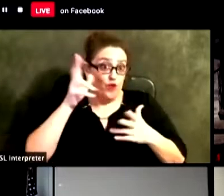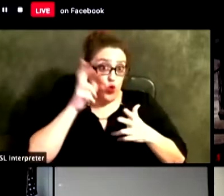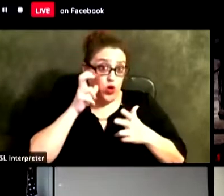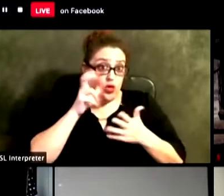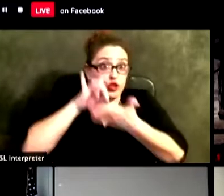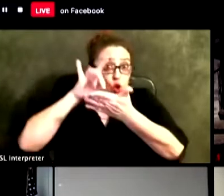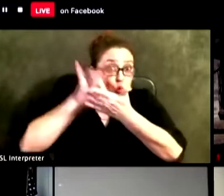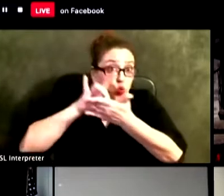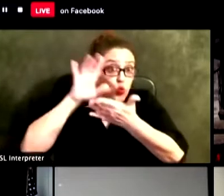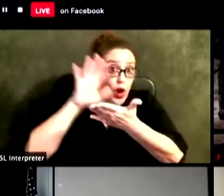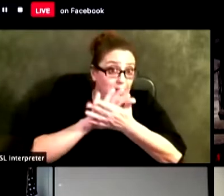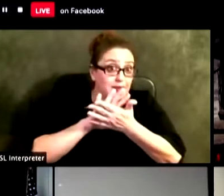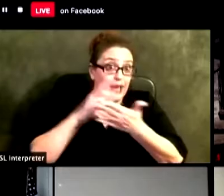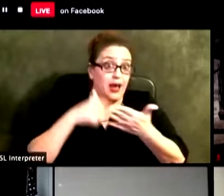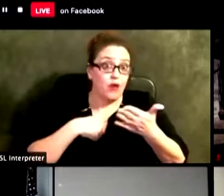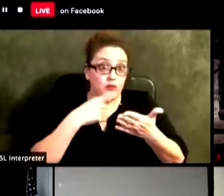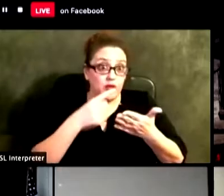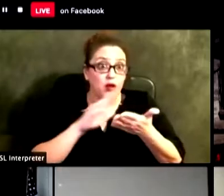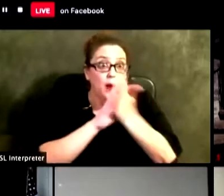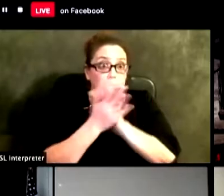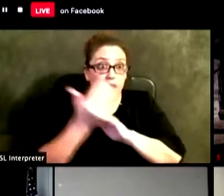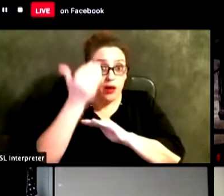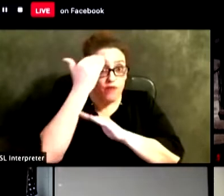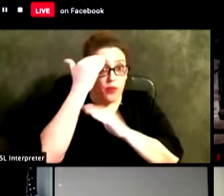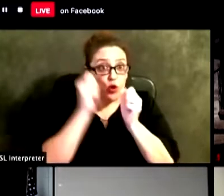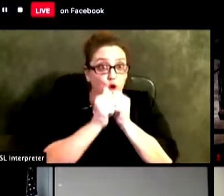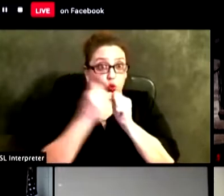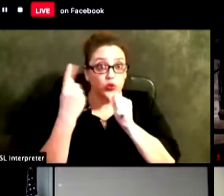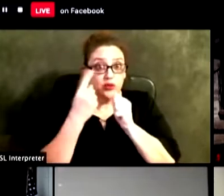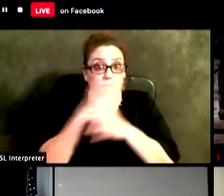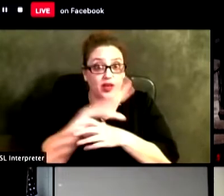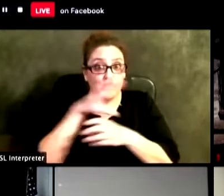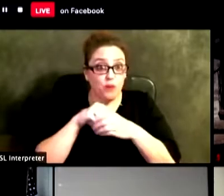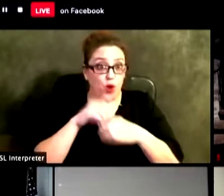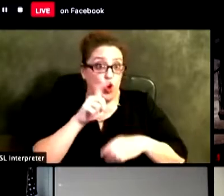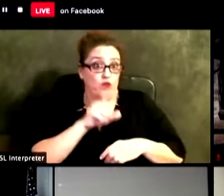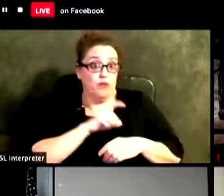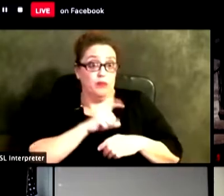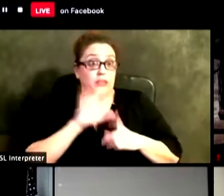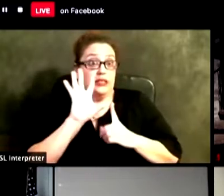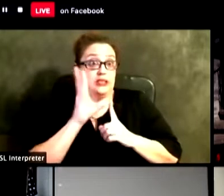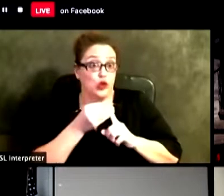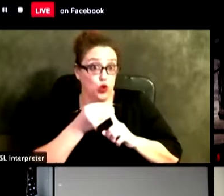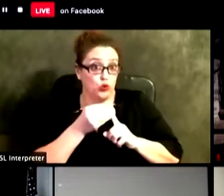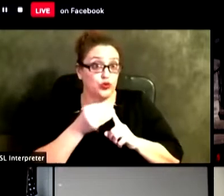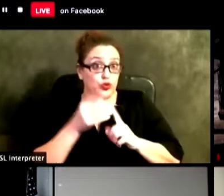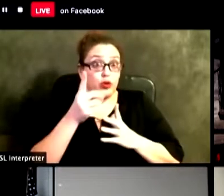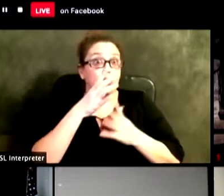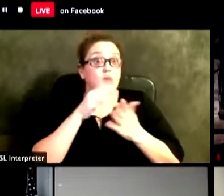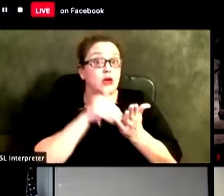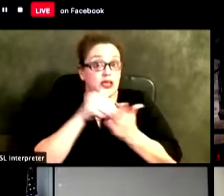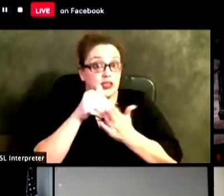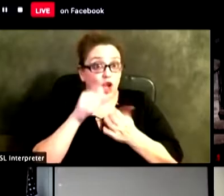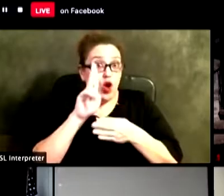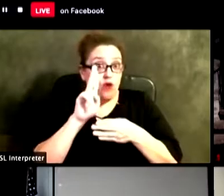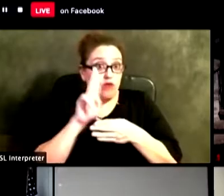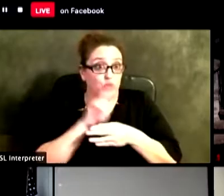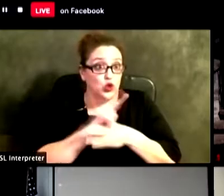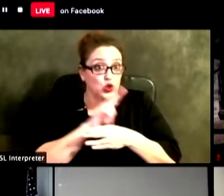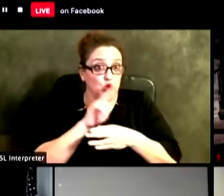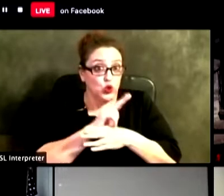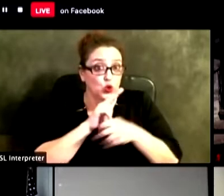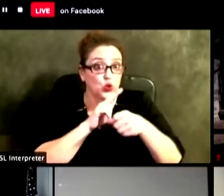familiar with something that is a part of policing culture that is often used to intimidate femme bodies and people